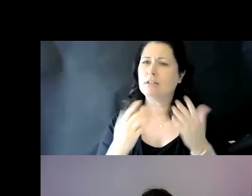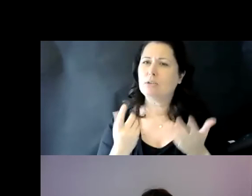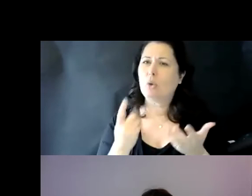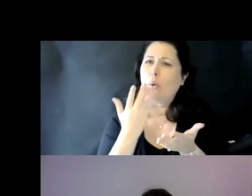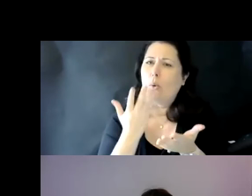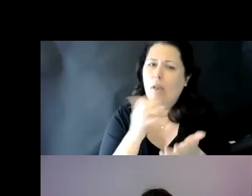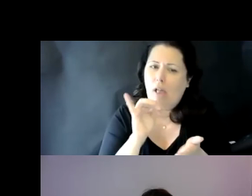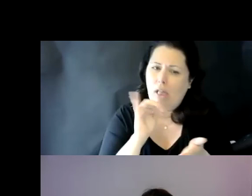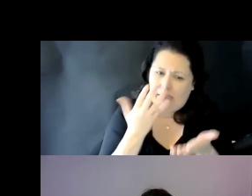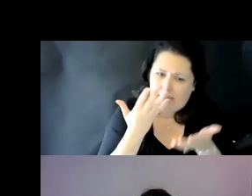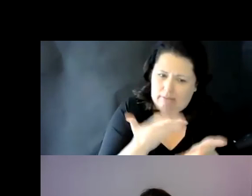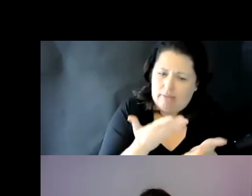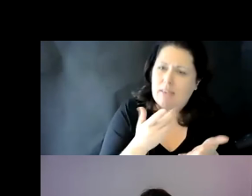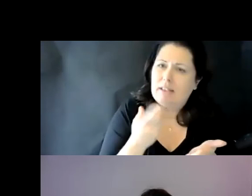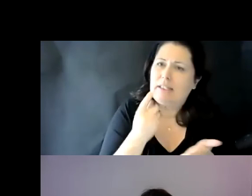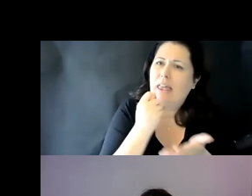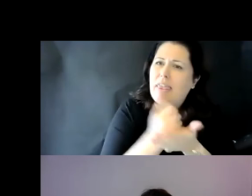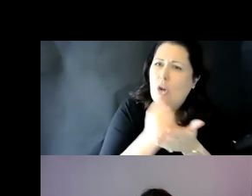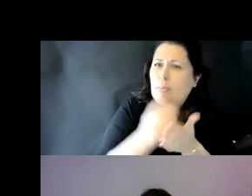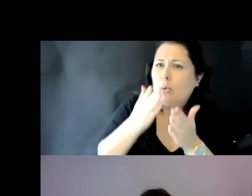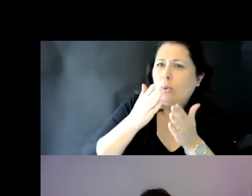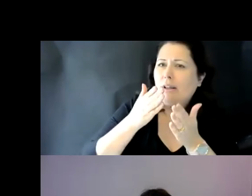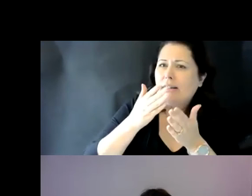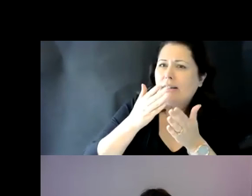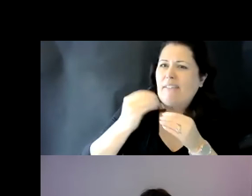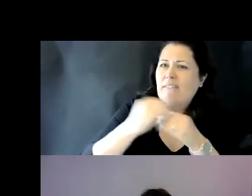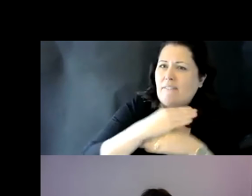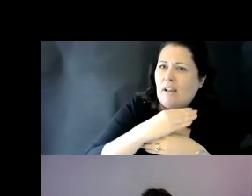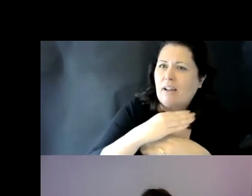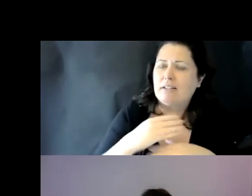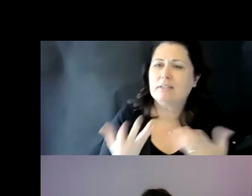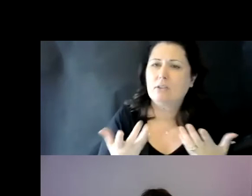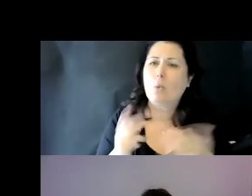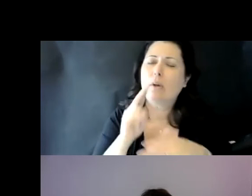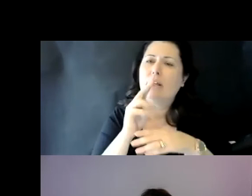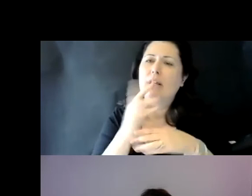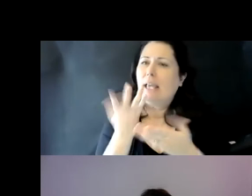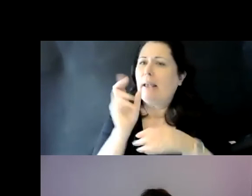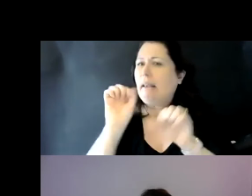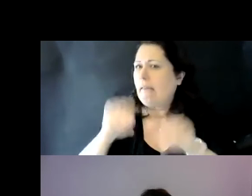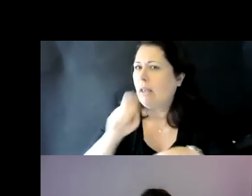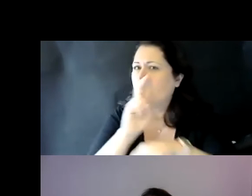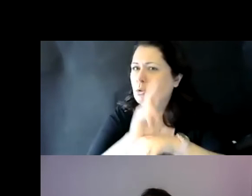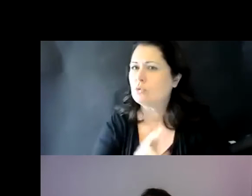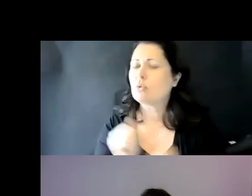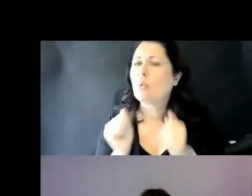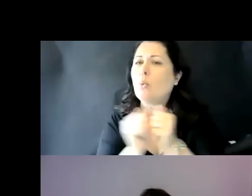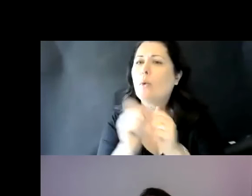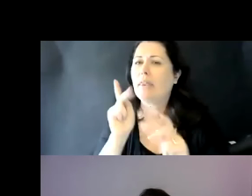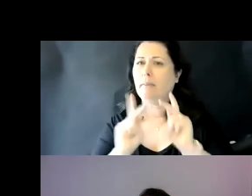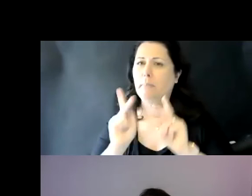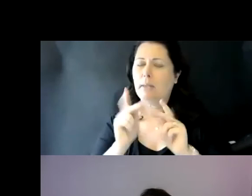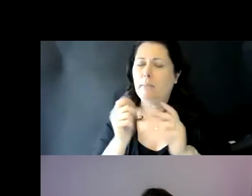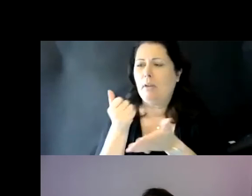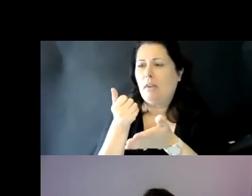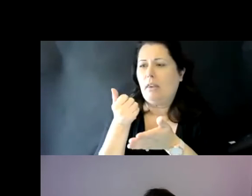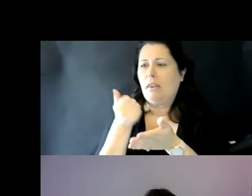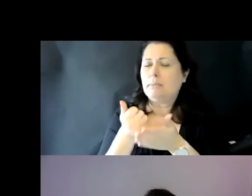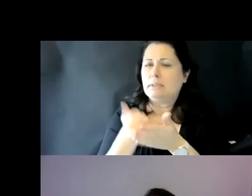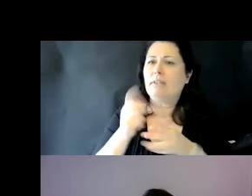therapeutic side to it, which you might find is useful if you're using it with people who are using